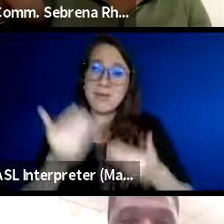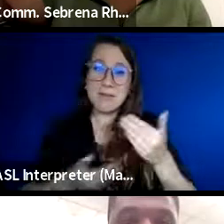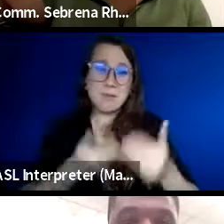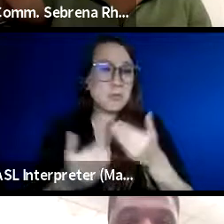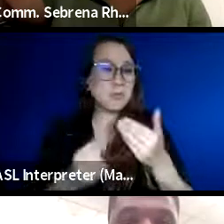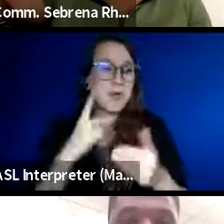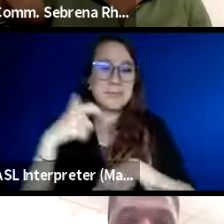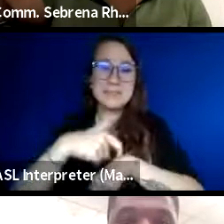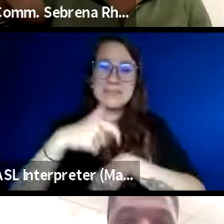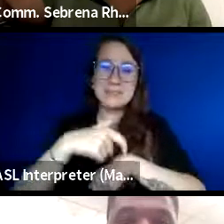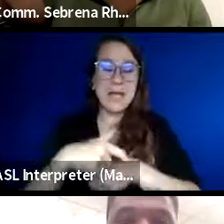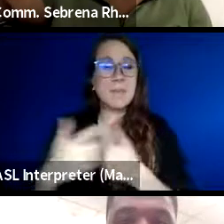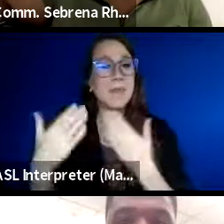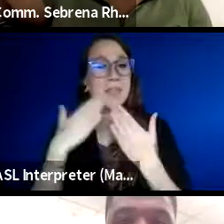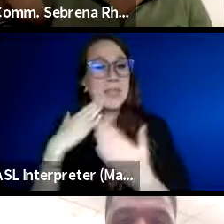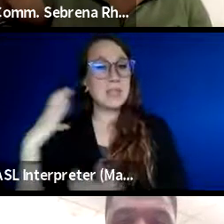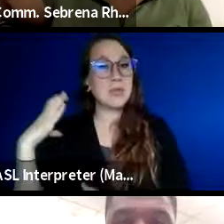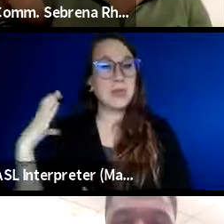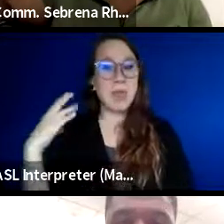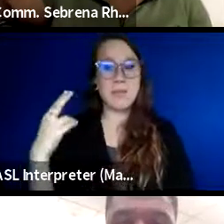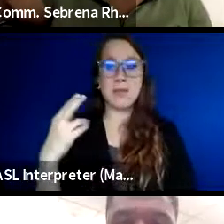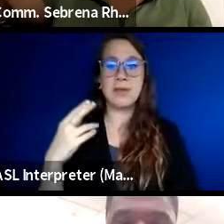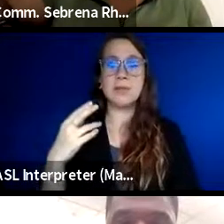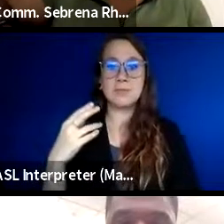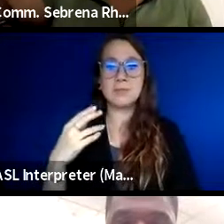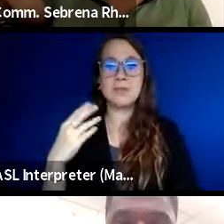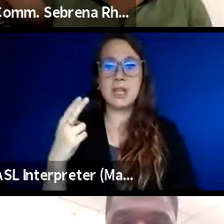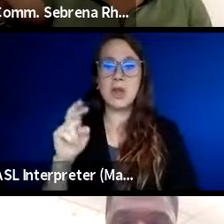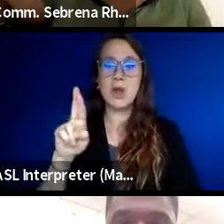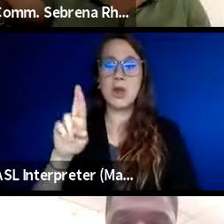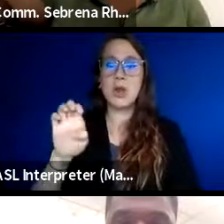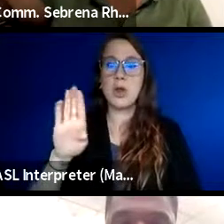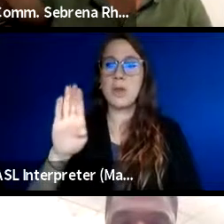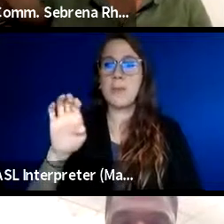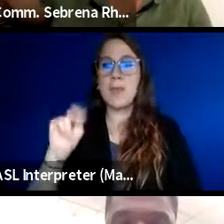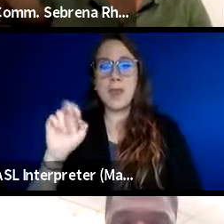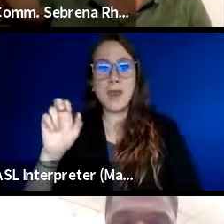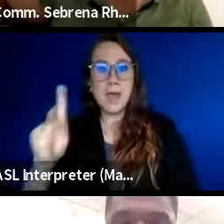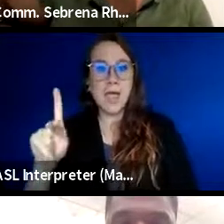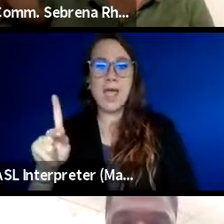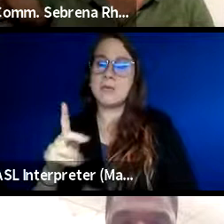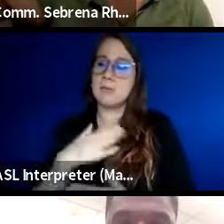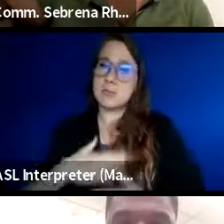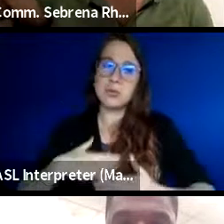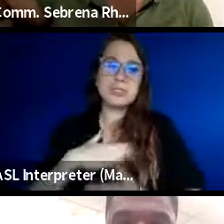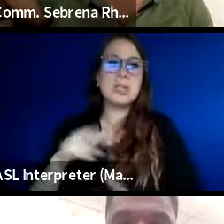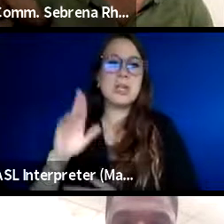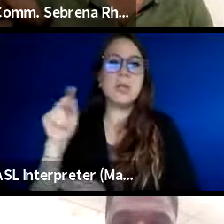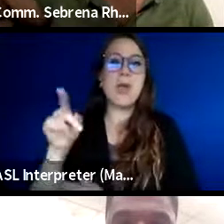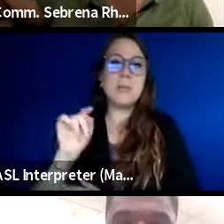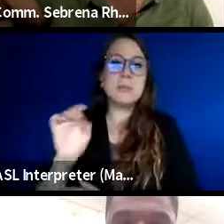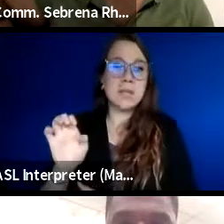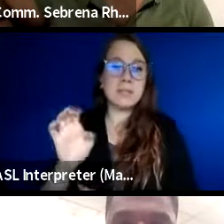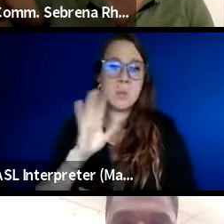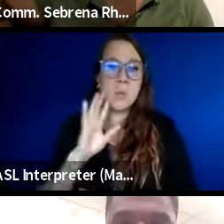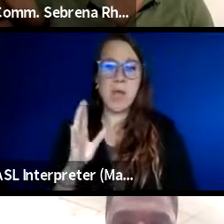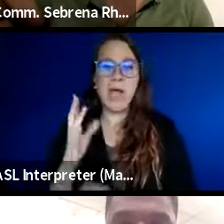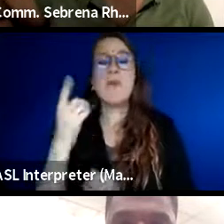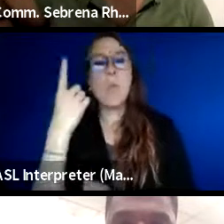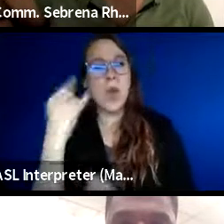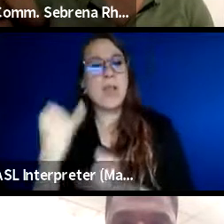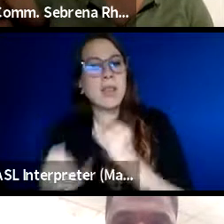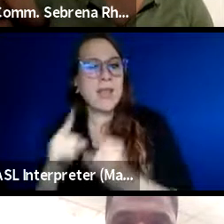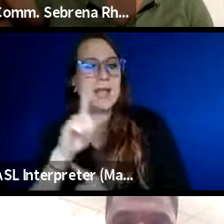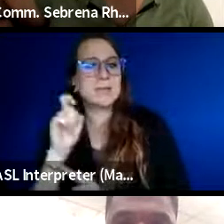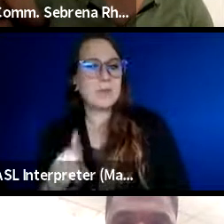on. But thank you, Captain Herbernack. We really appreciate those updates. And we'll just give actually one last question